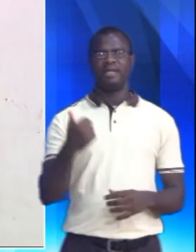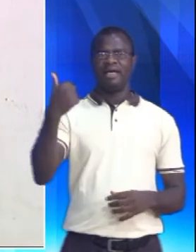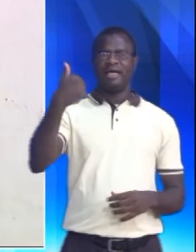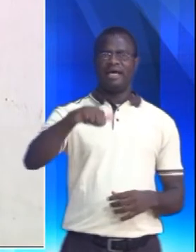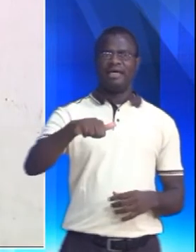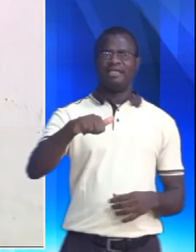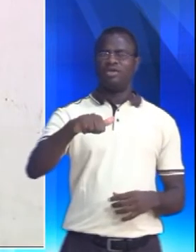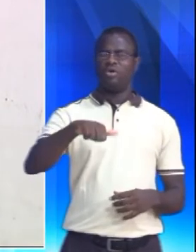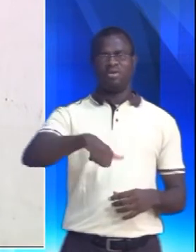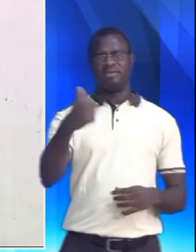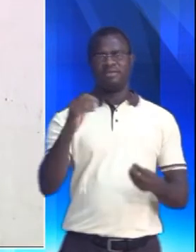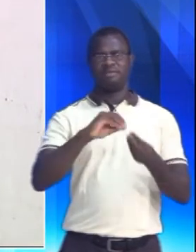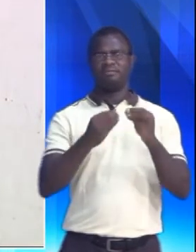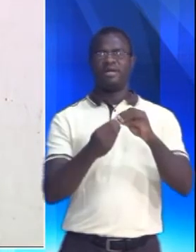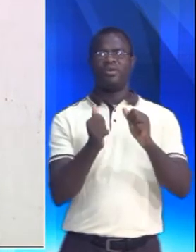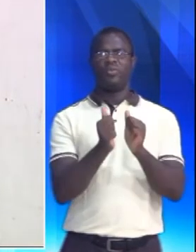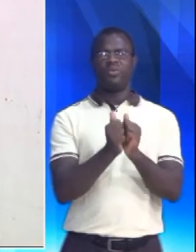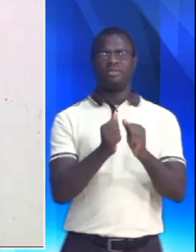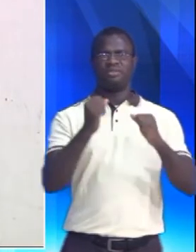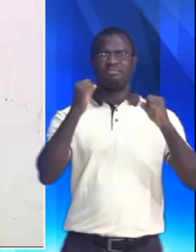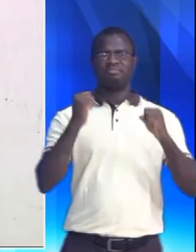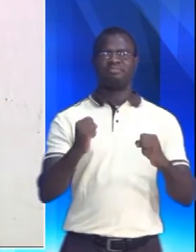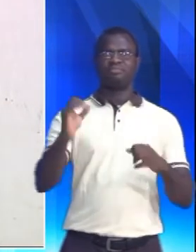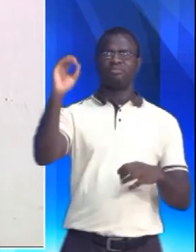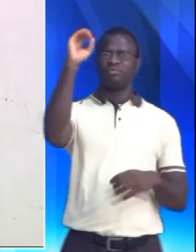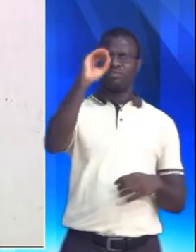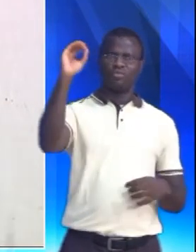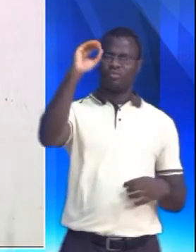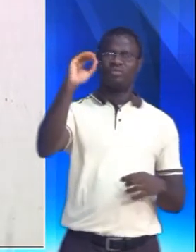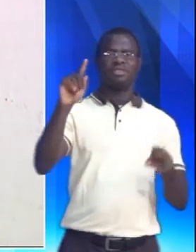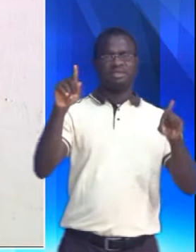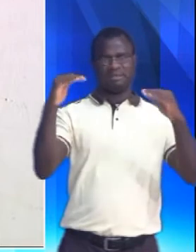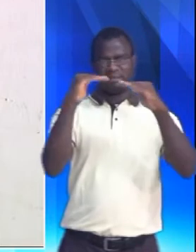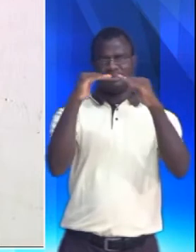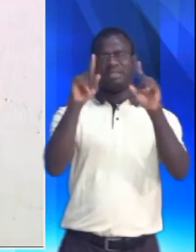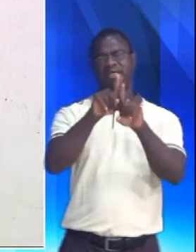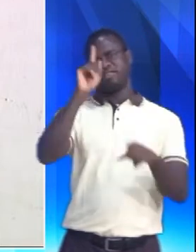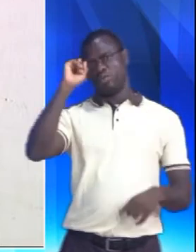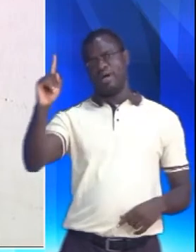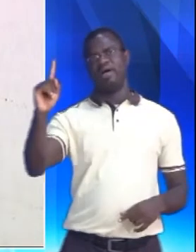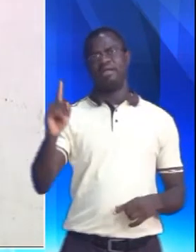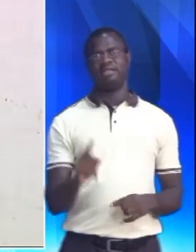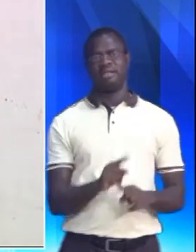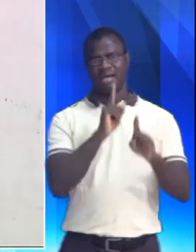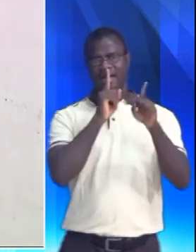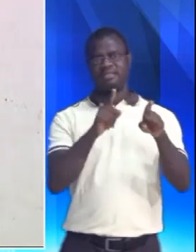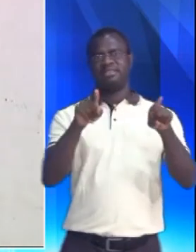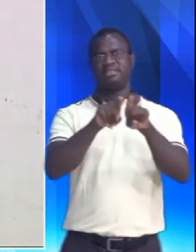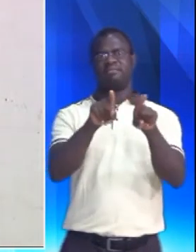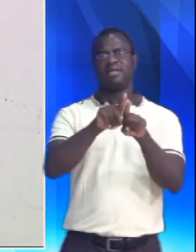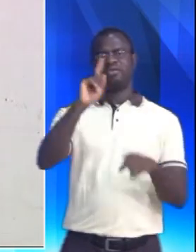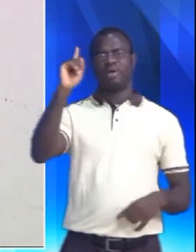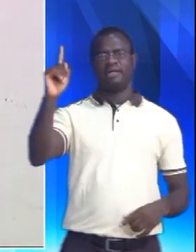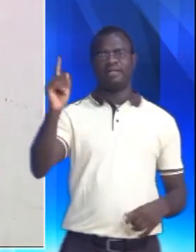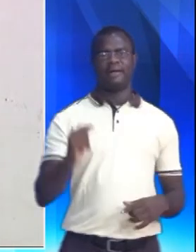to power 0 is equal to what? 1. From this analysis here, if we